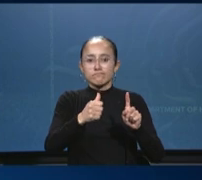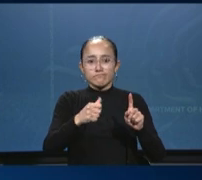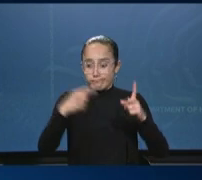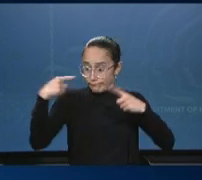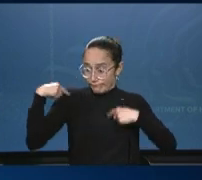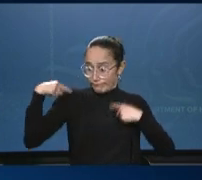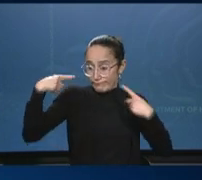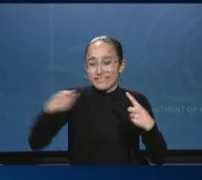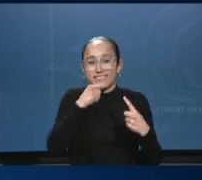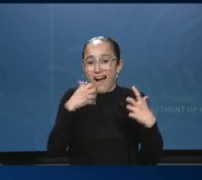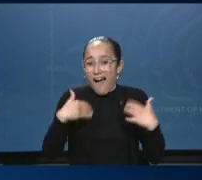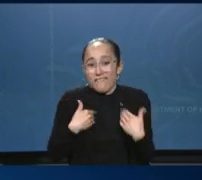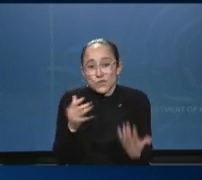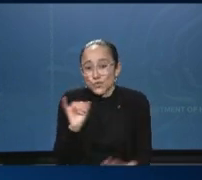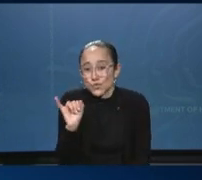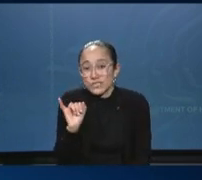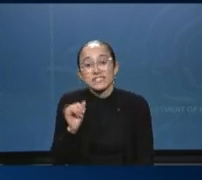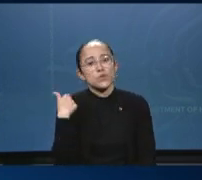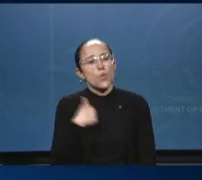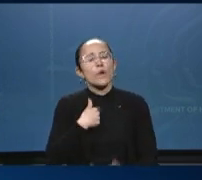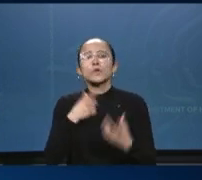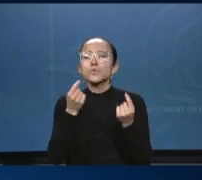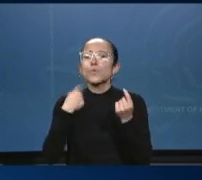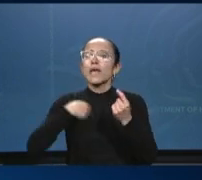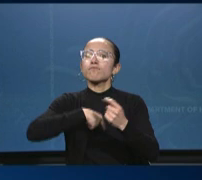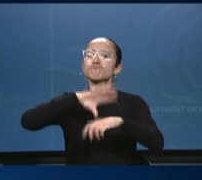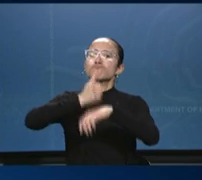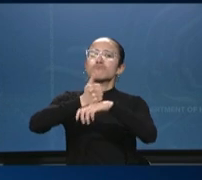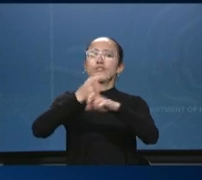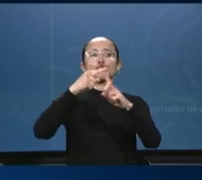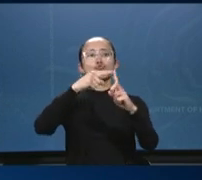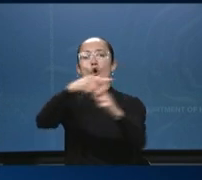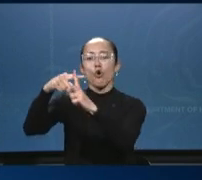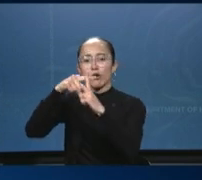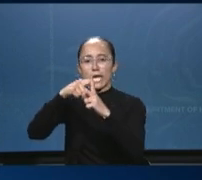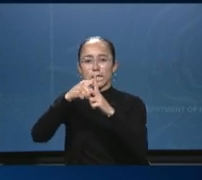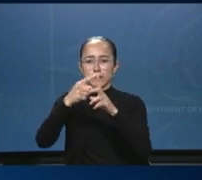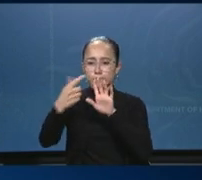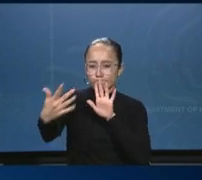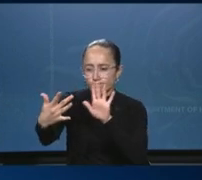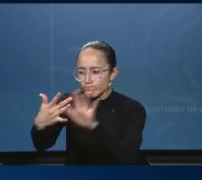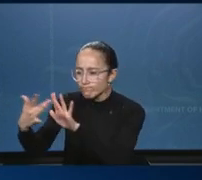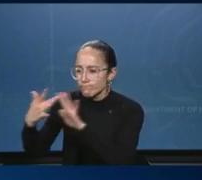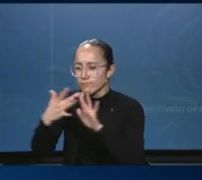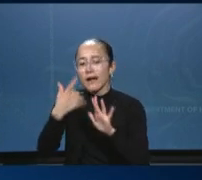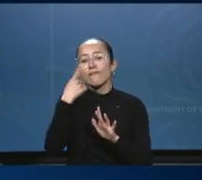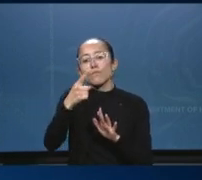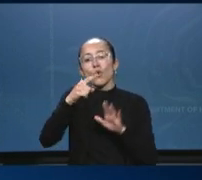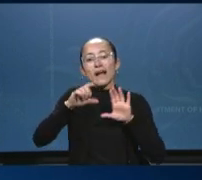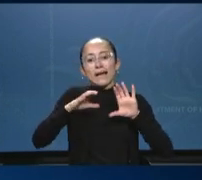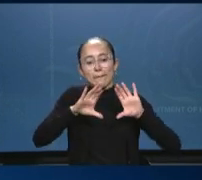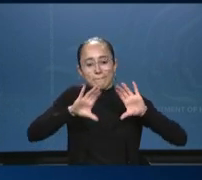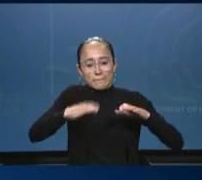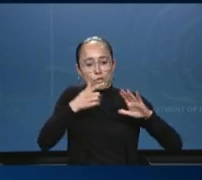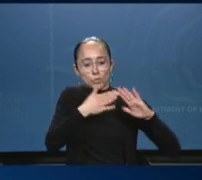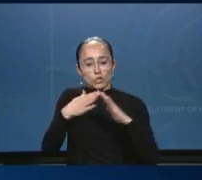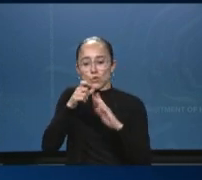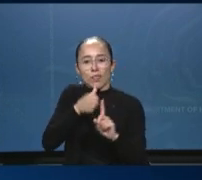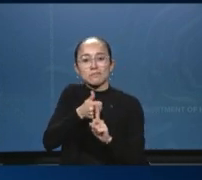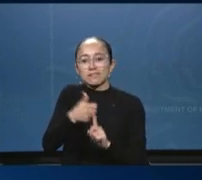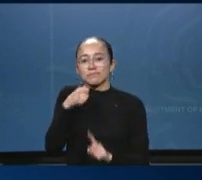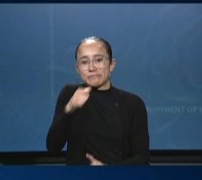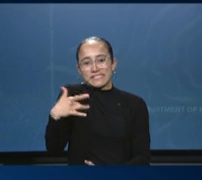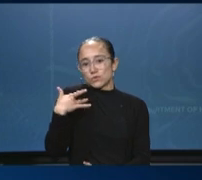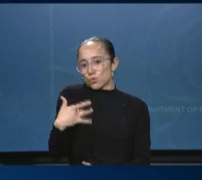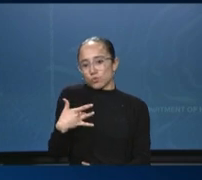by conducting targeted outreach to historically underserved communities. This included advertising for the first